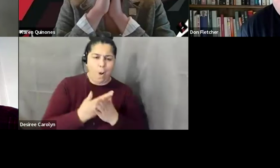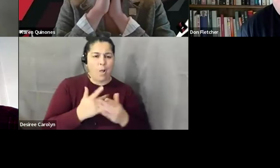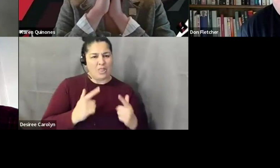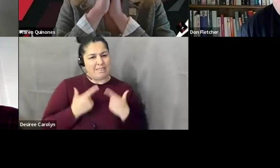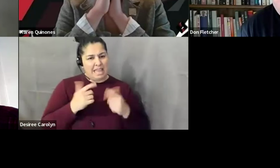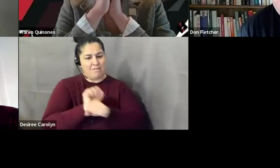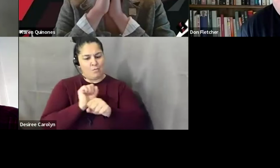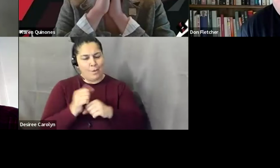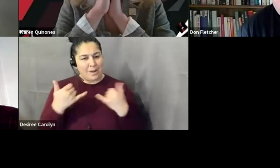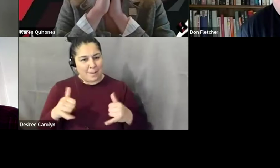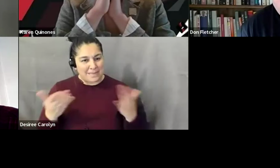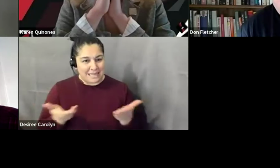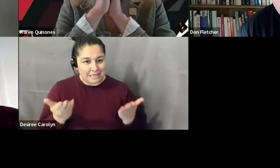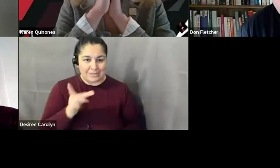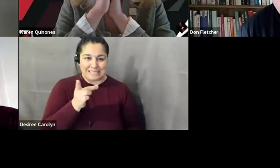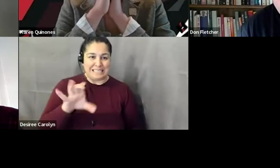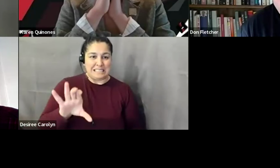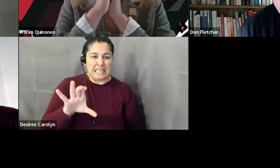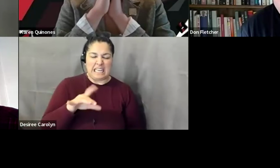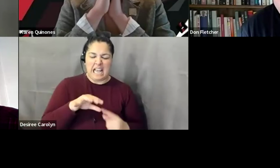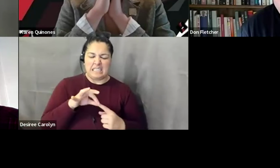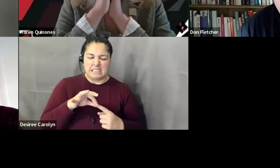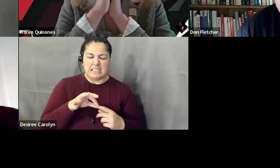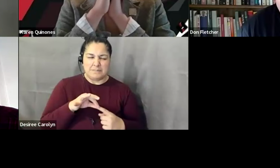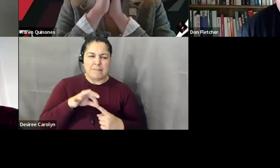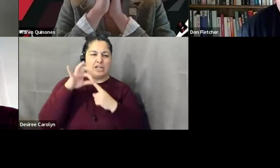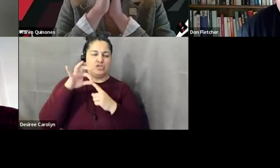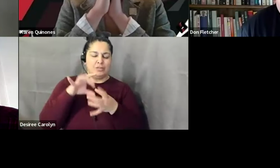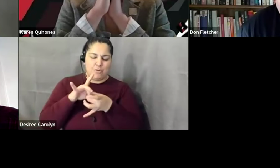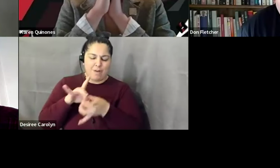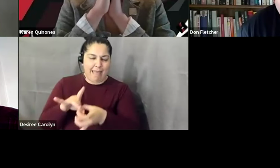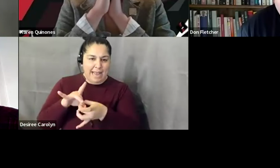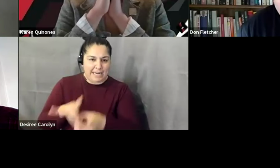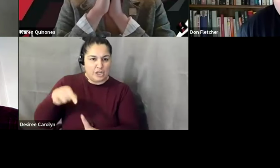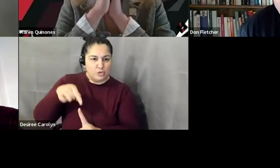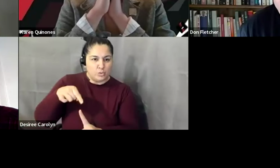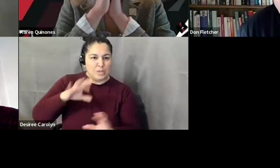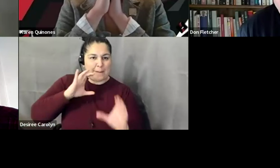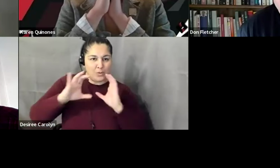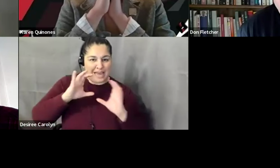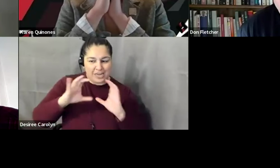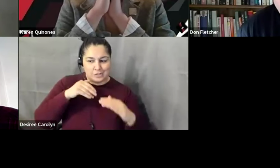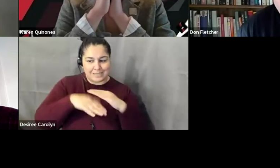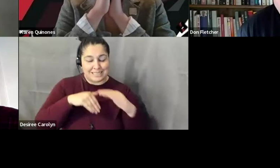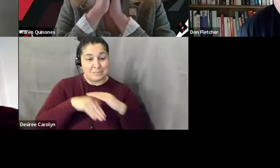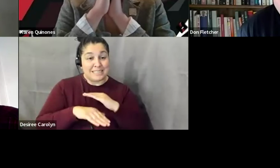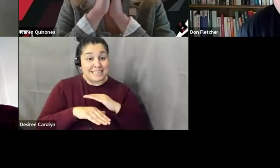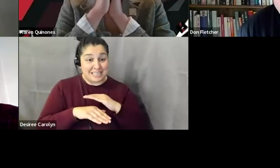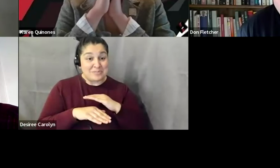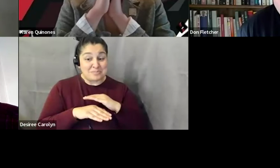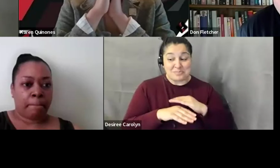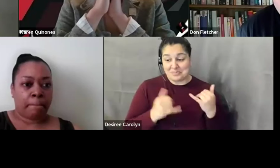especially as it relates to communications accessibility. And with that, I will turn it over to